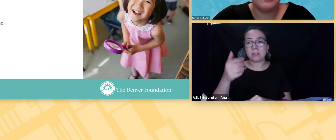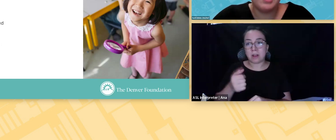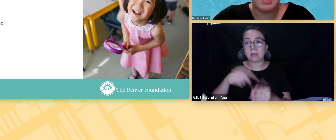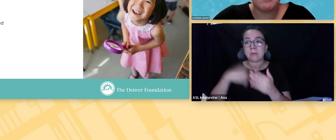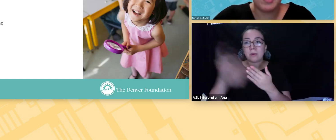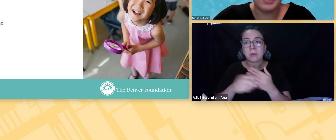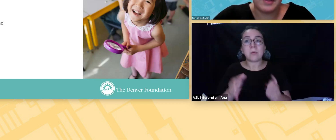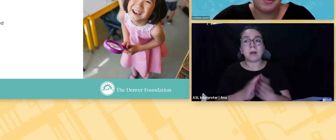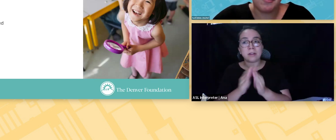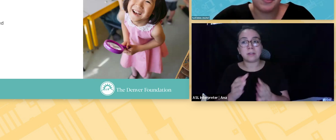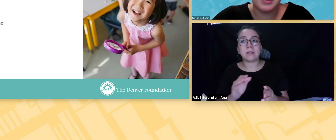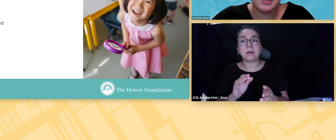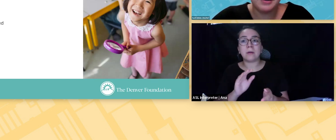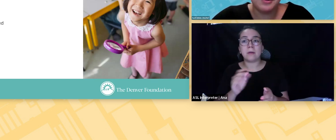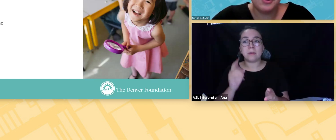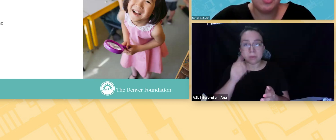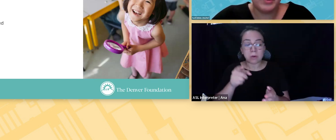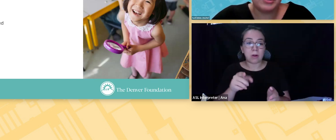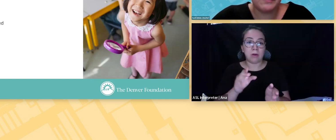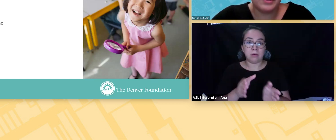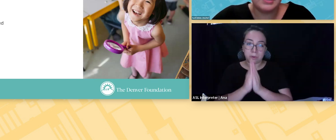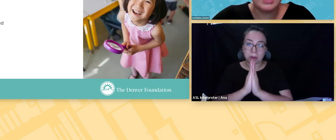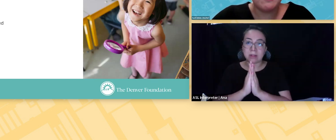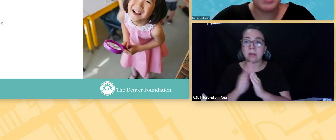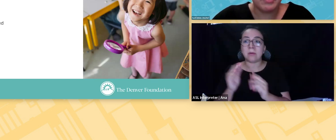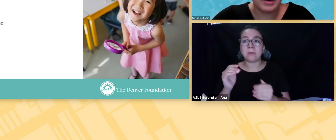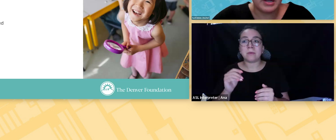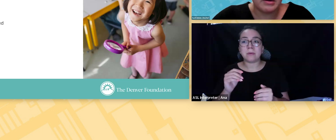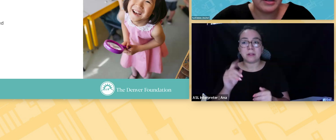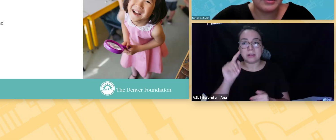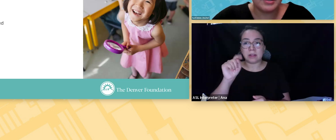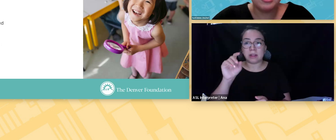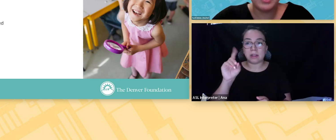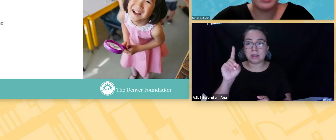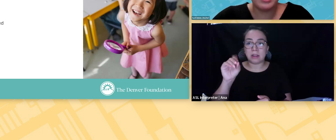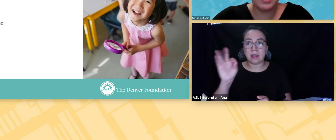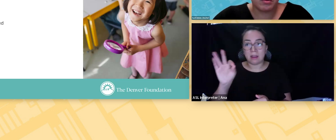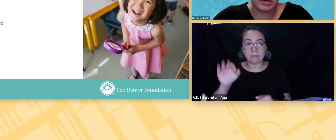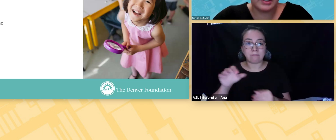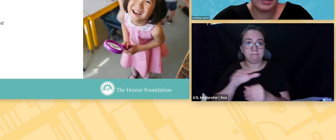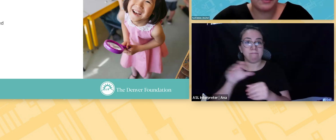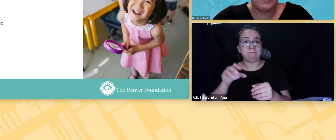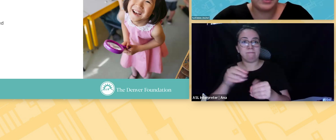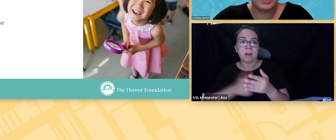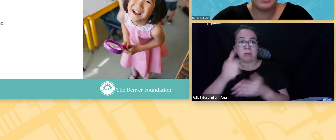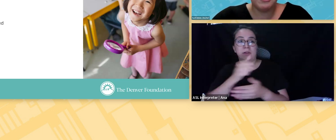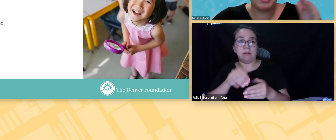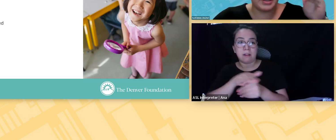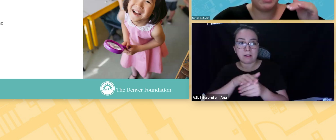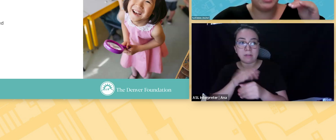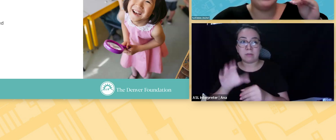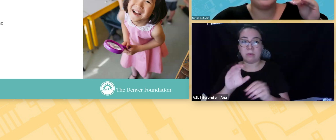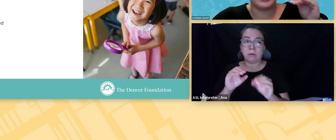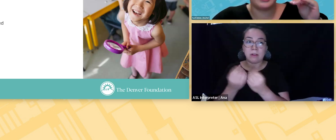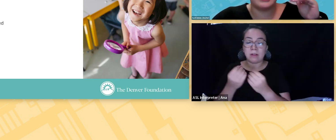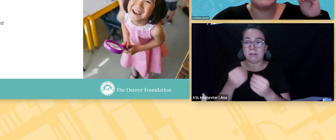ask you the amount that you're requesting, which of the TDF priority areas or issue areas your organization fits within. You'll be